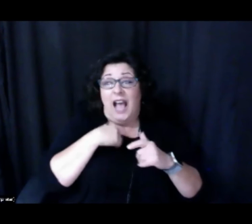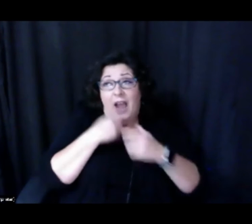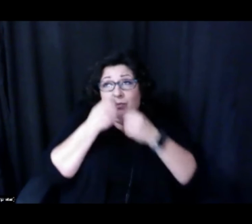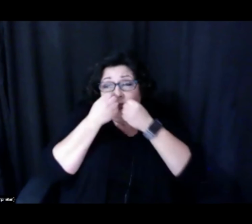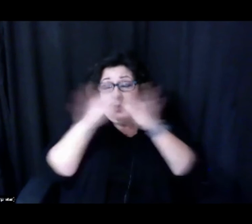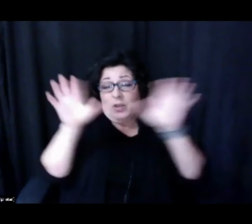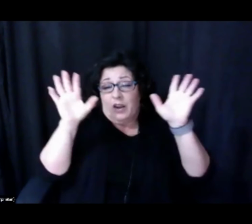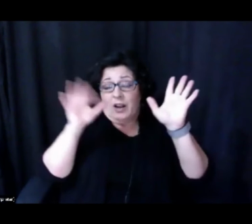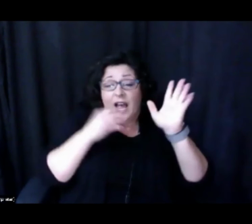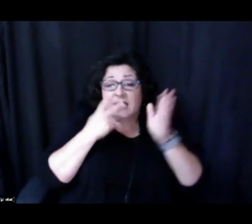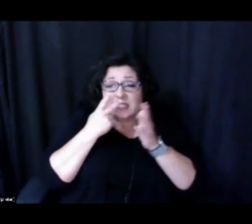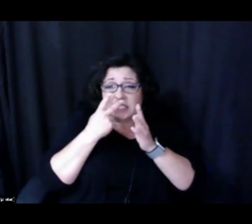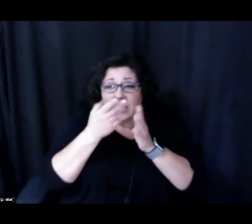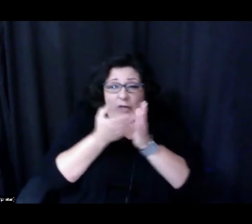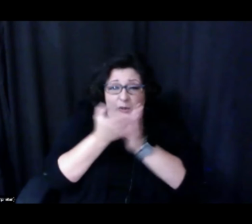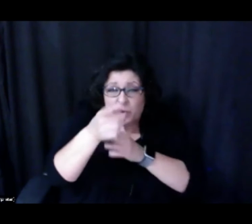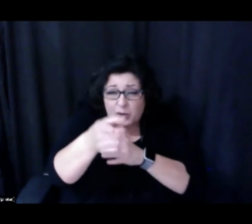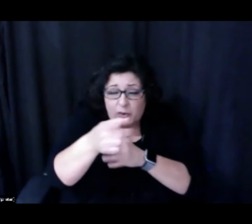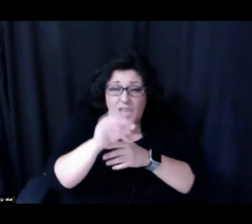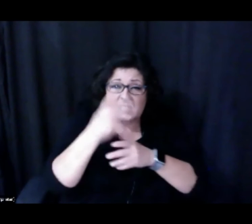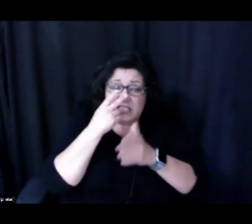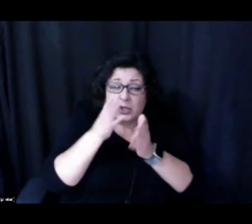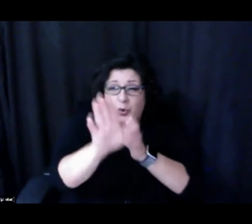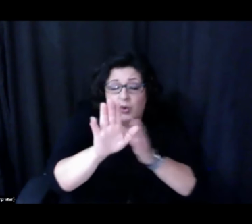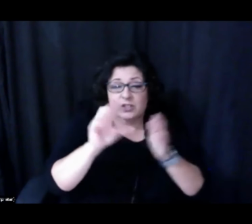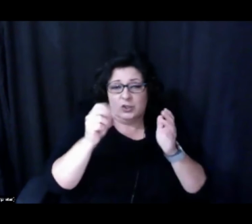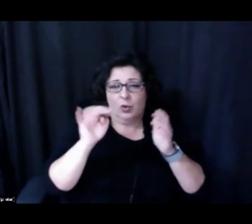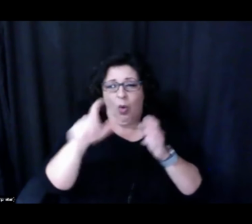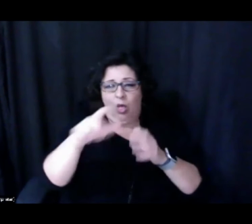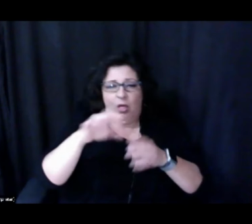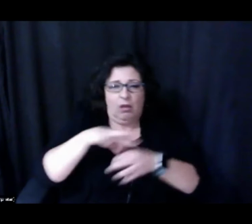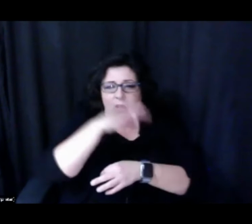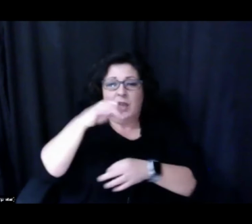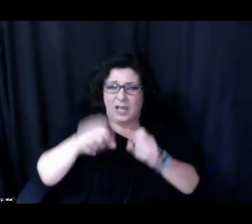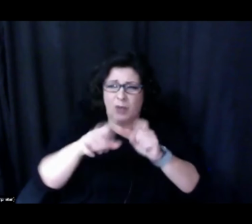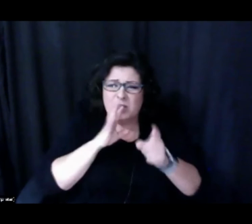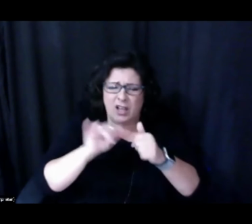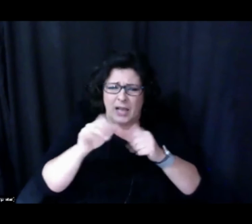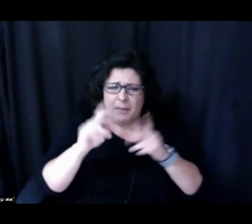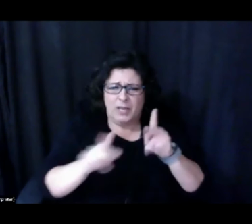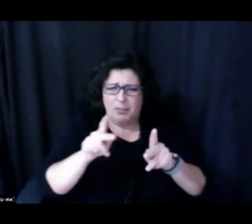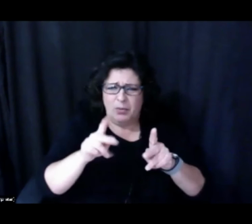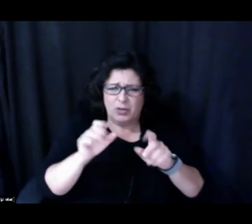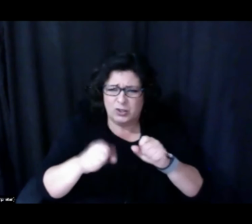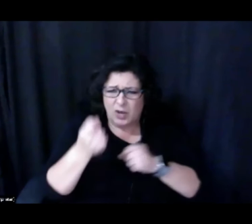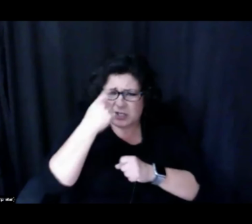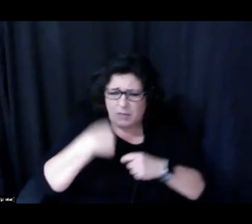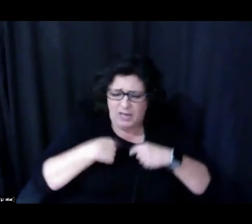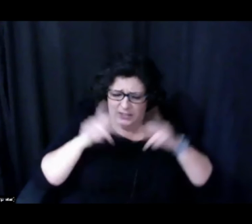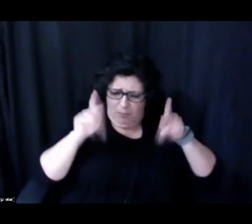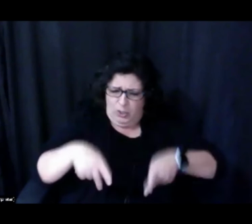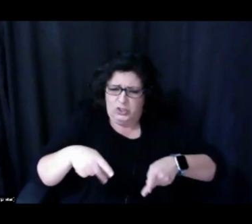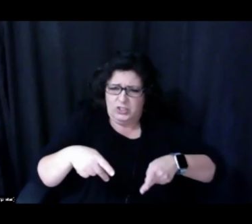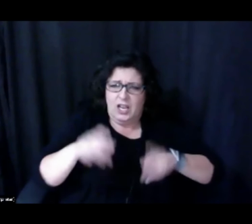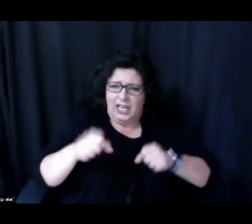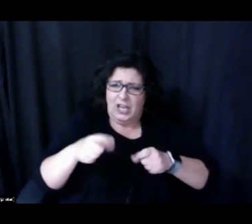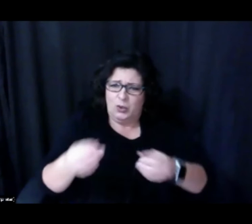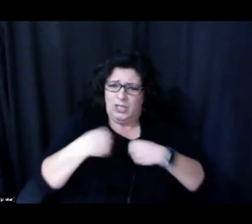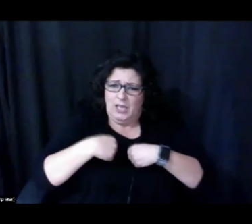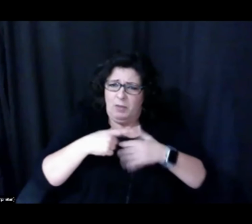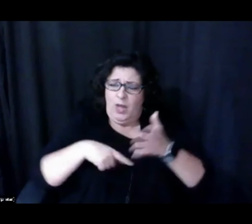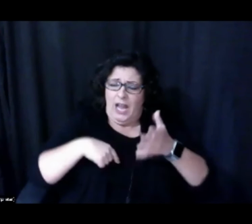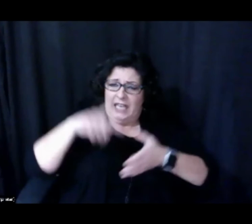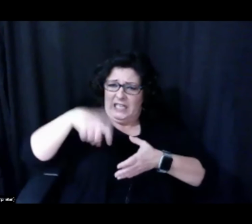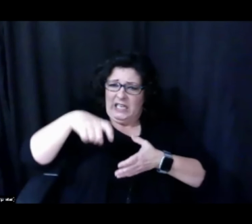see through you into your soul. Like, that's what matters to me, is can we talk like people? Do you understand me as a person? Can you give me what I need